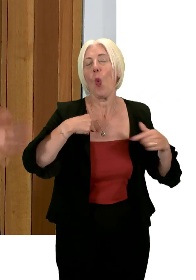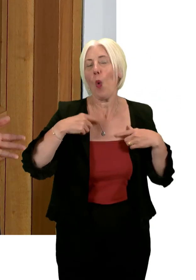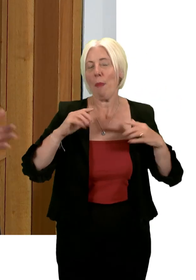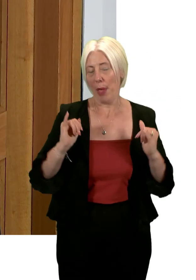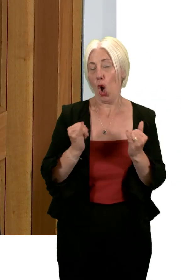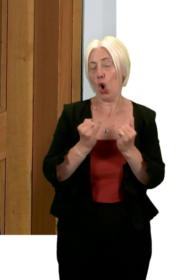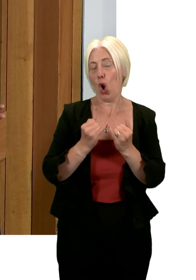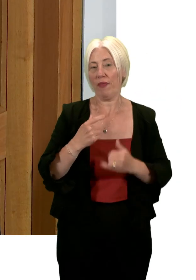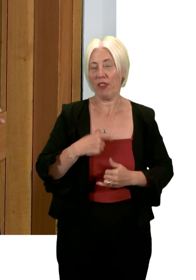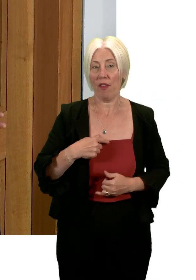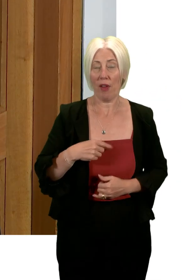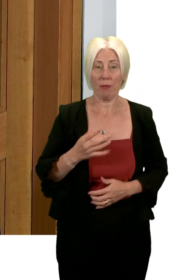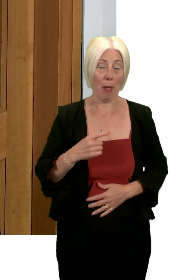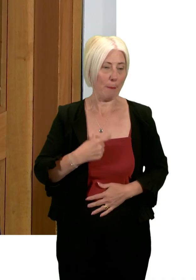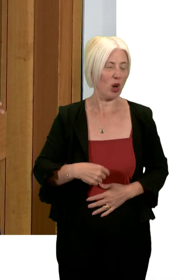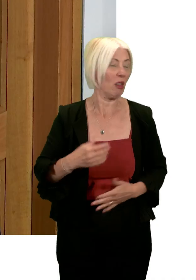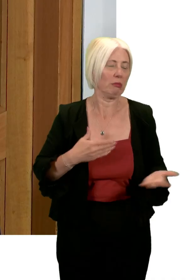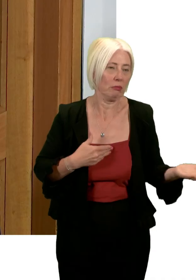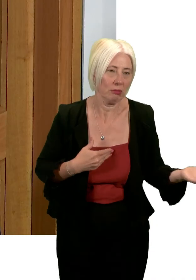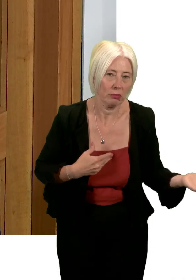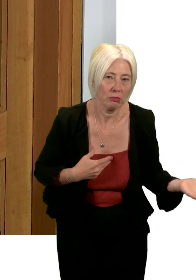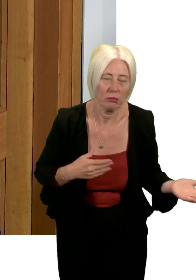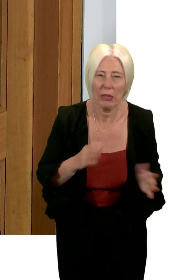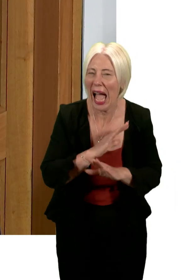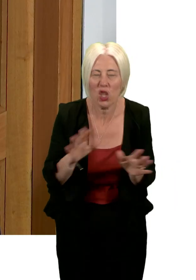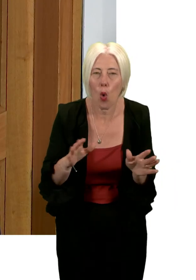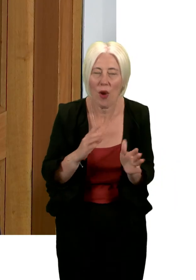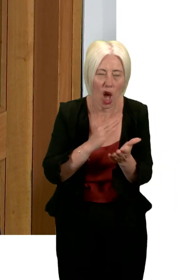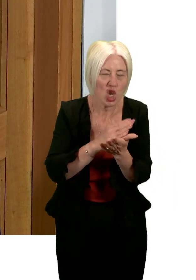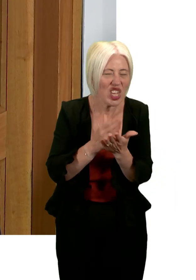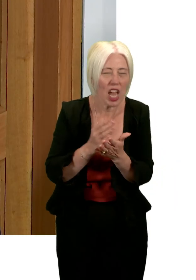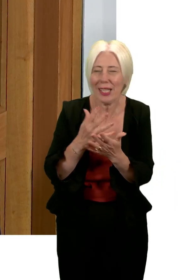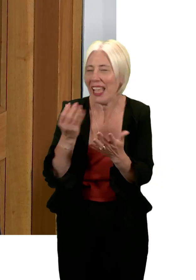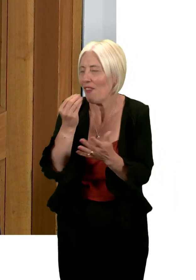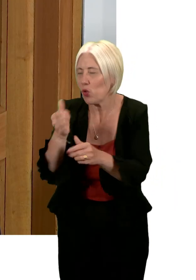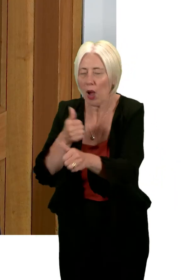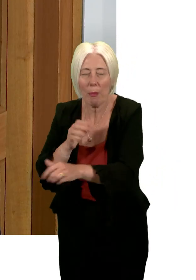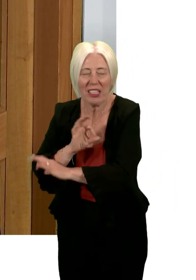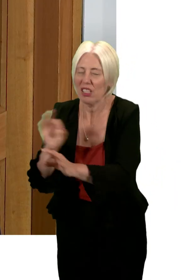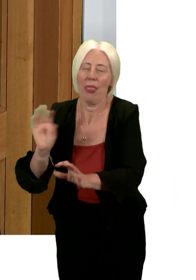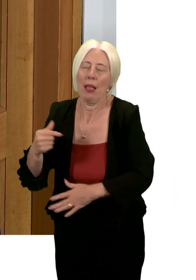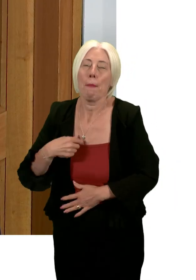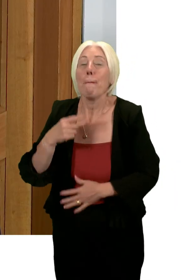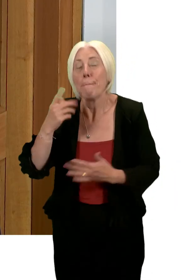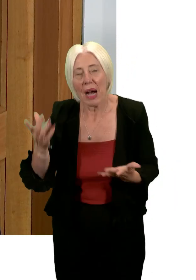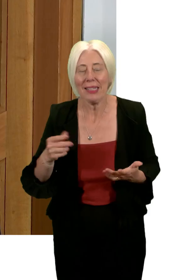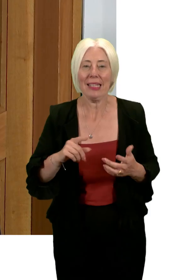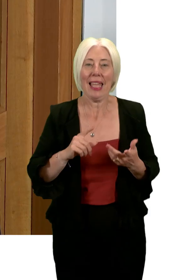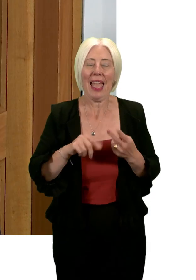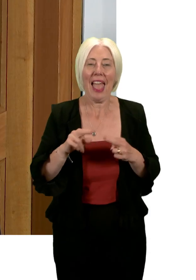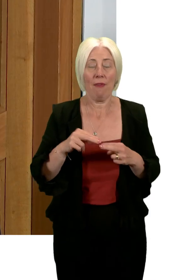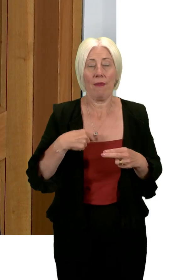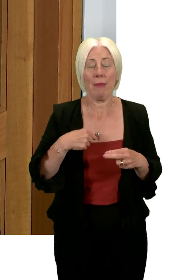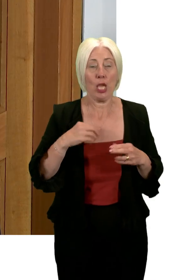might be personal. In my case, I don't have any, like I don't know if you're a shareholder in a company or that kind of thing. So most of my conflict of